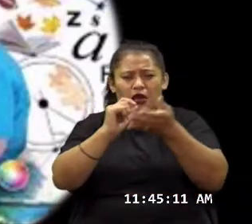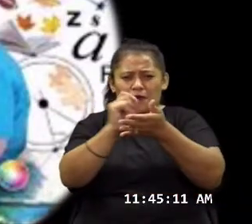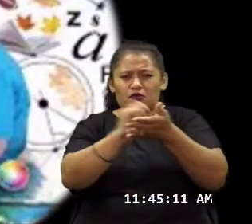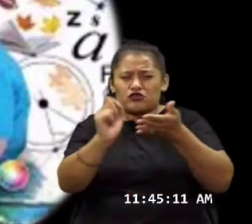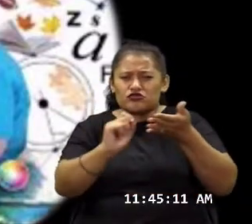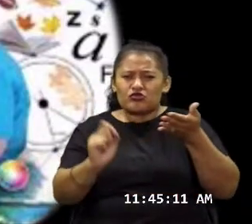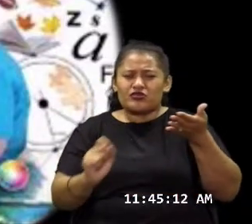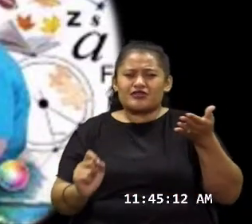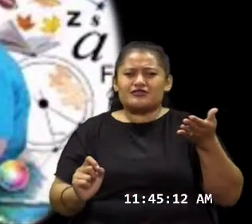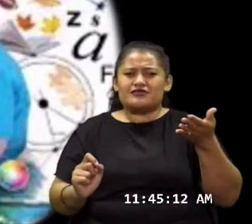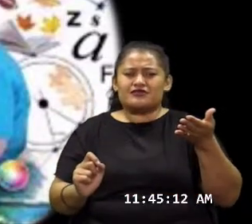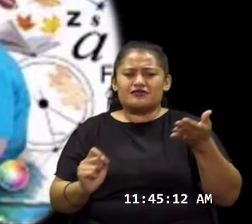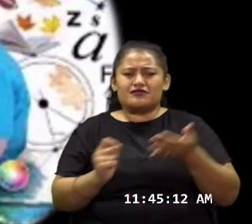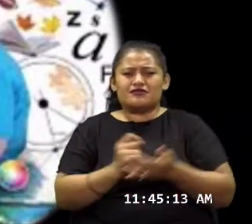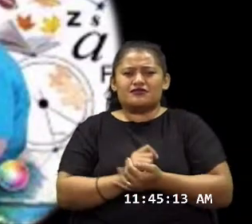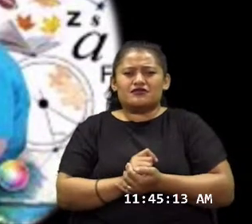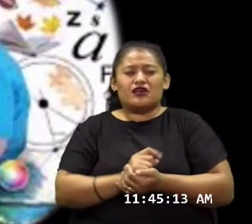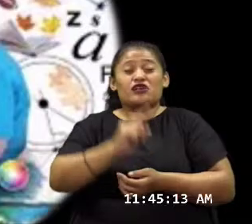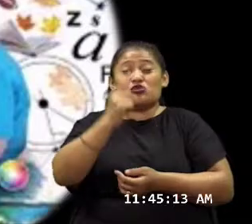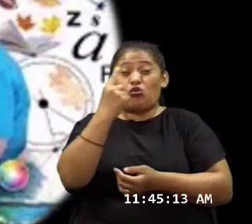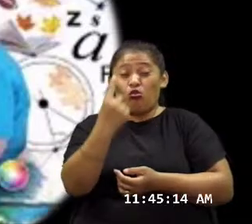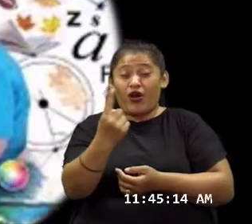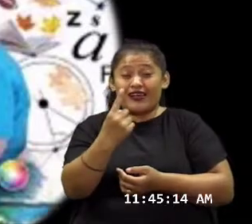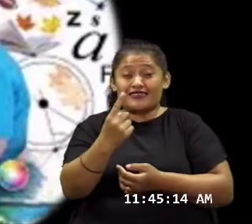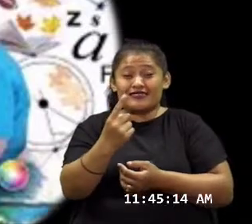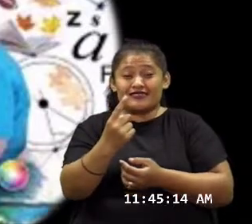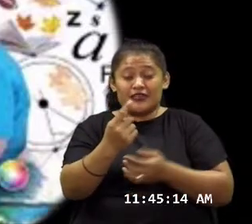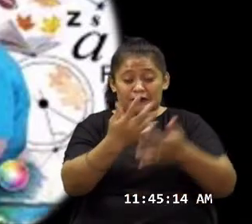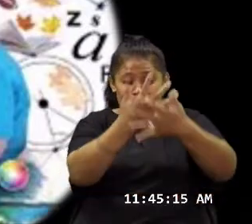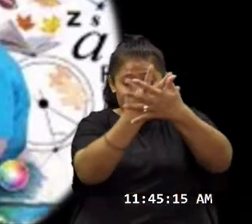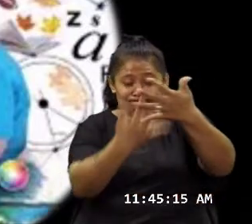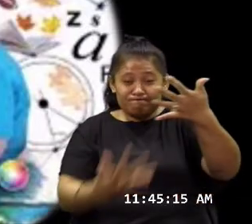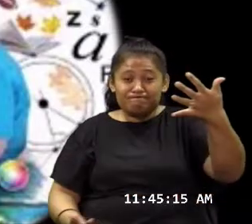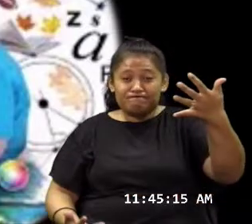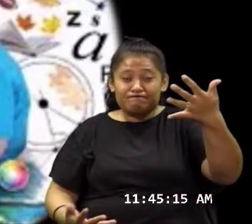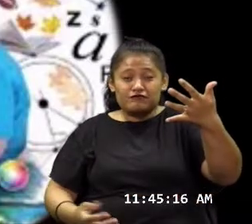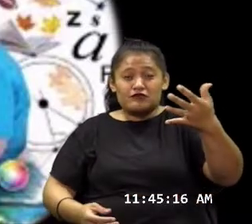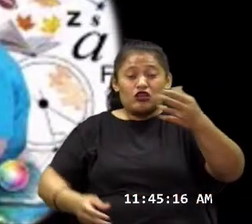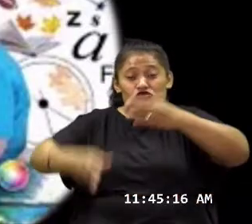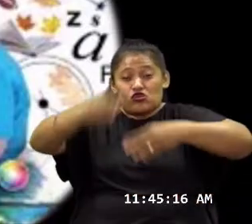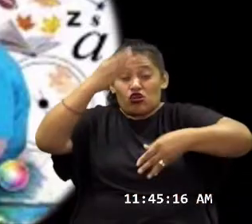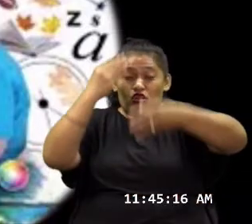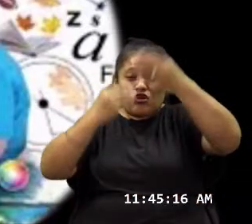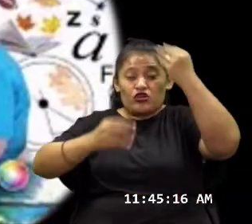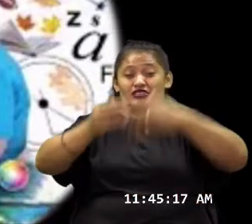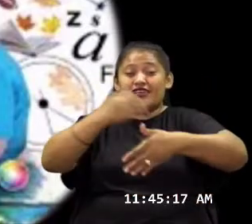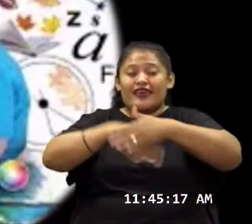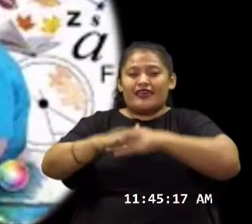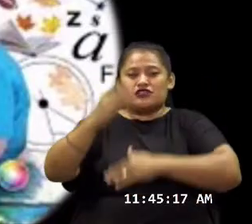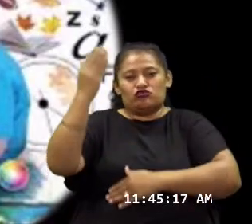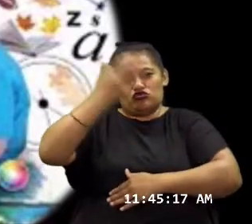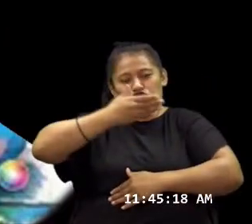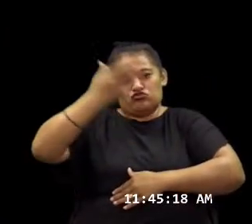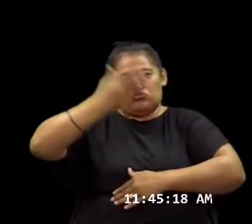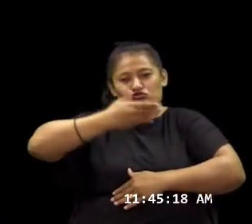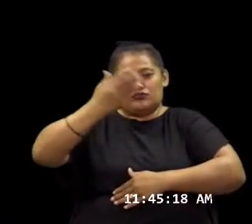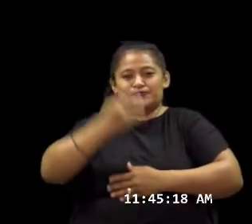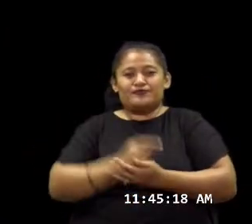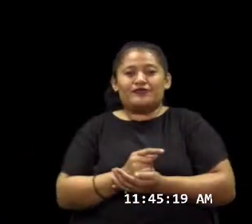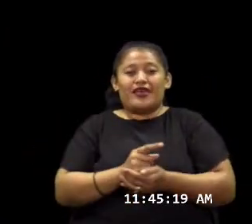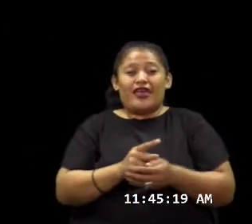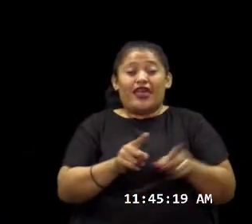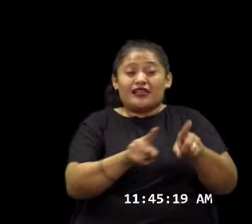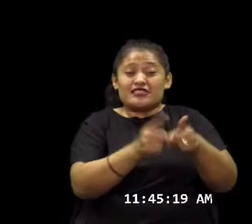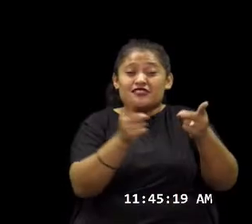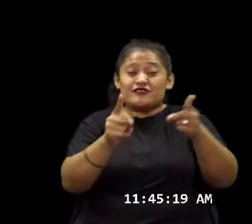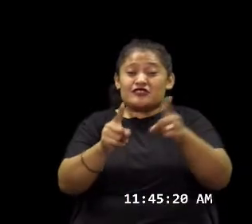personal writing is one type of essay writing learned in schools. Any